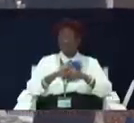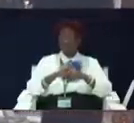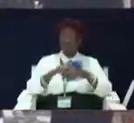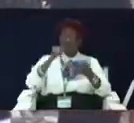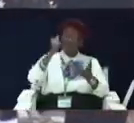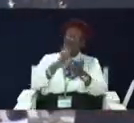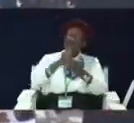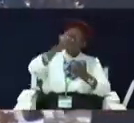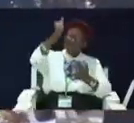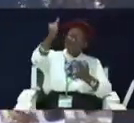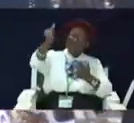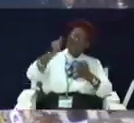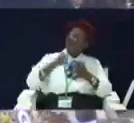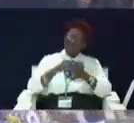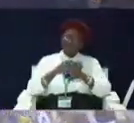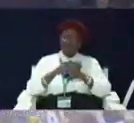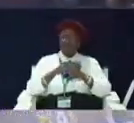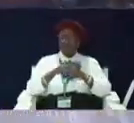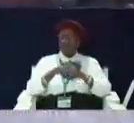Amen. Amen.